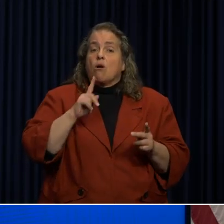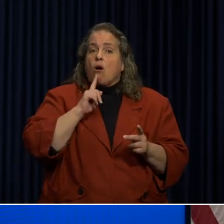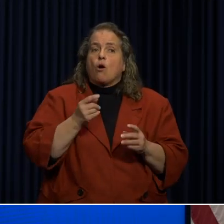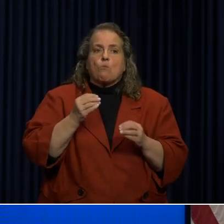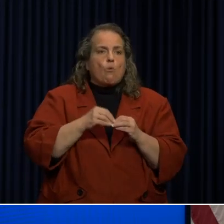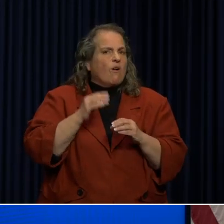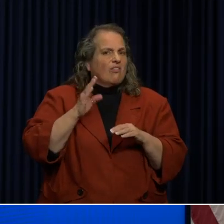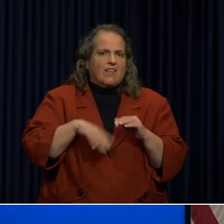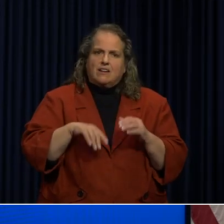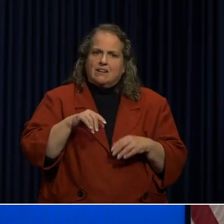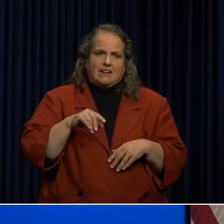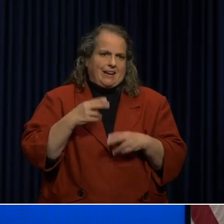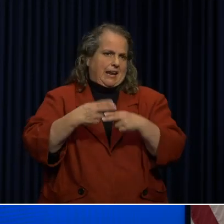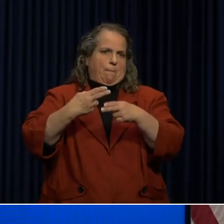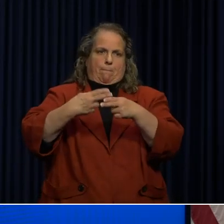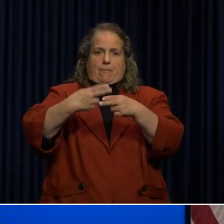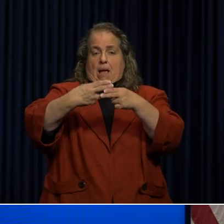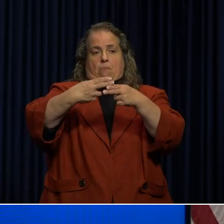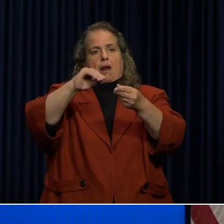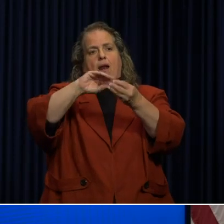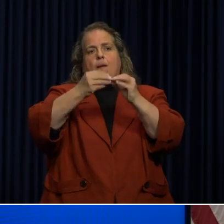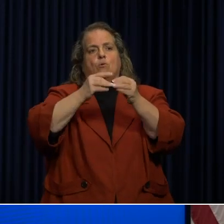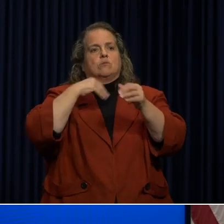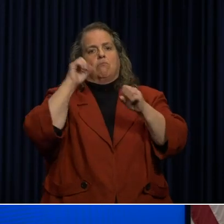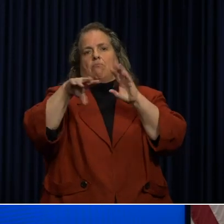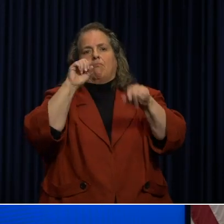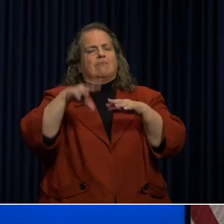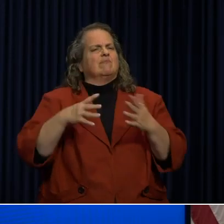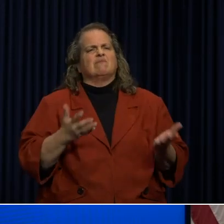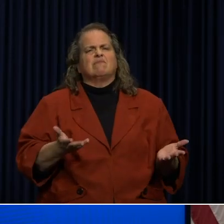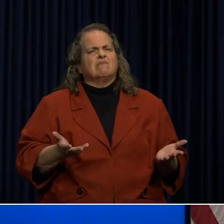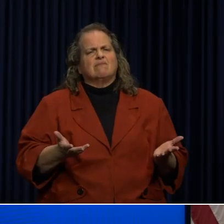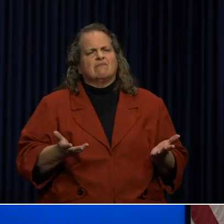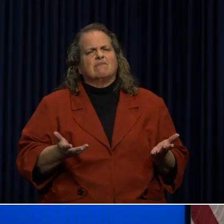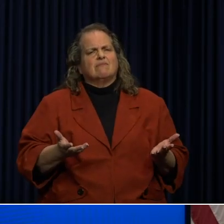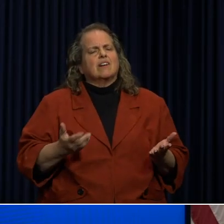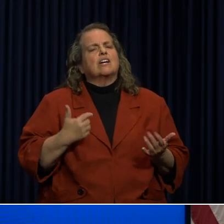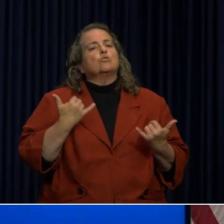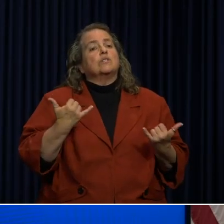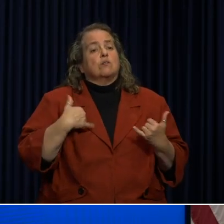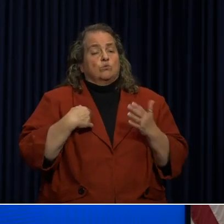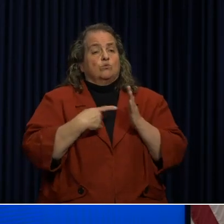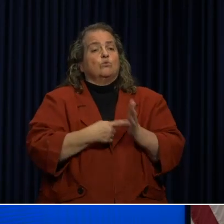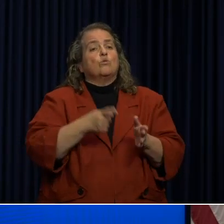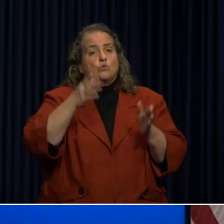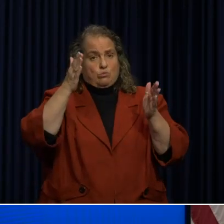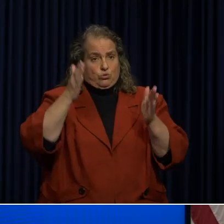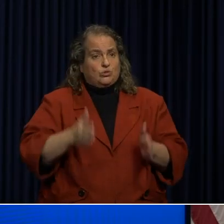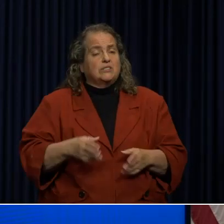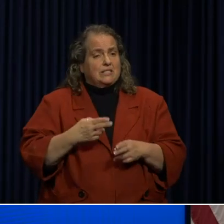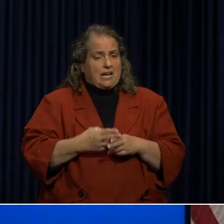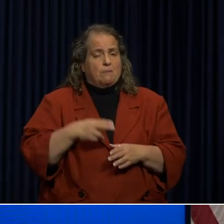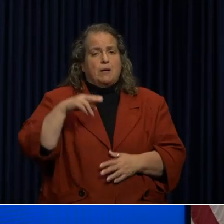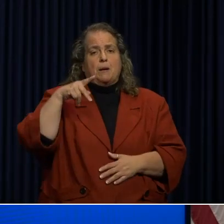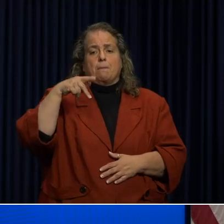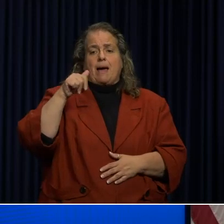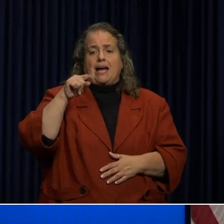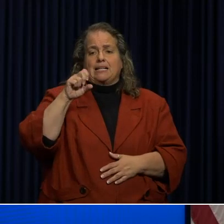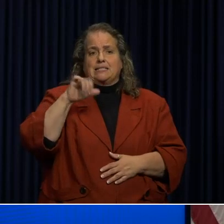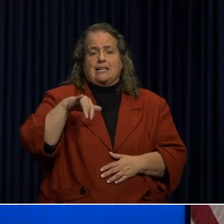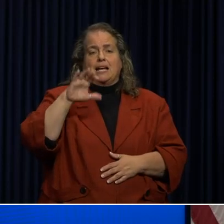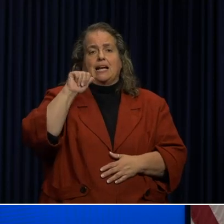than names and numbers, and so today we're going to show you Patsy Carol Stith.